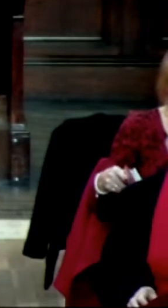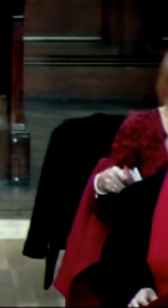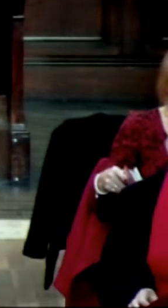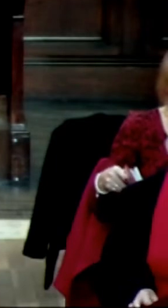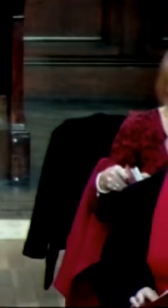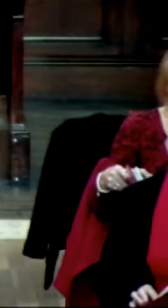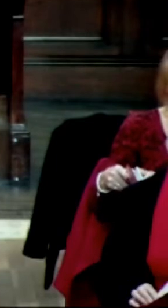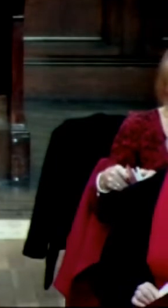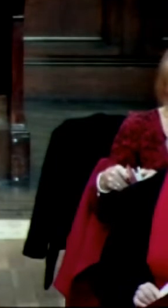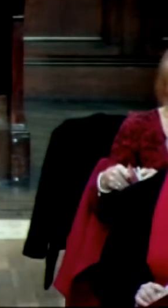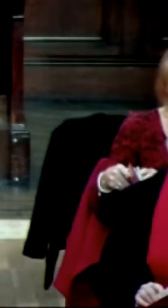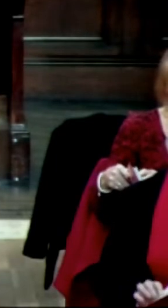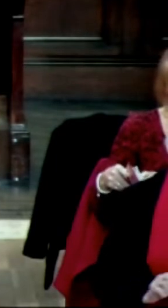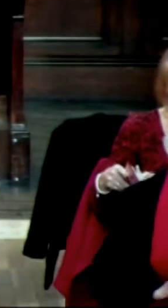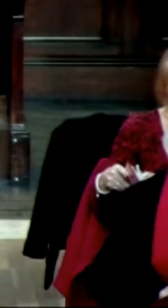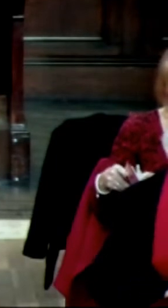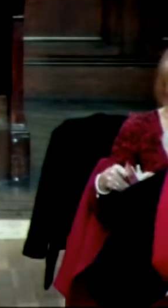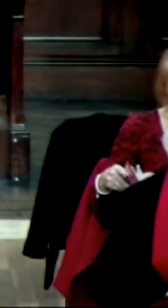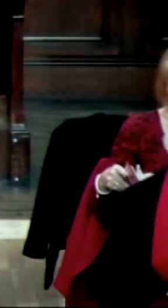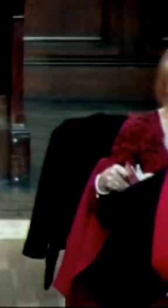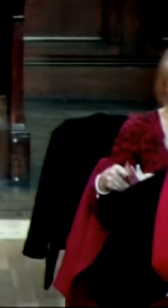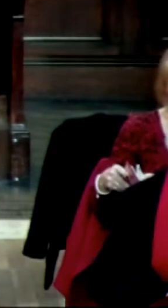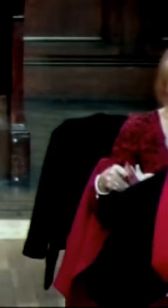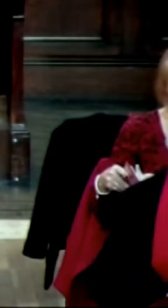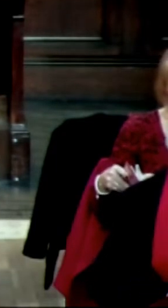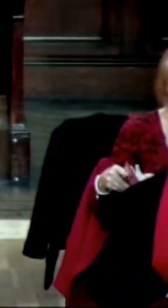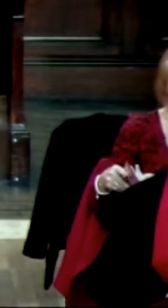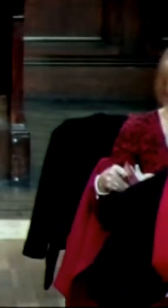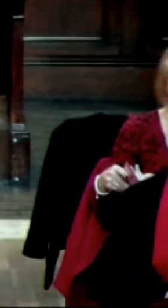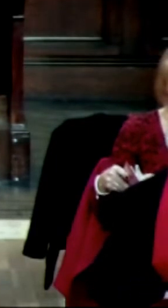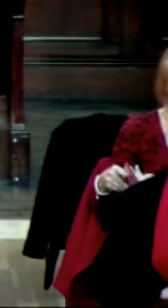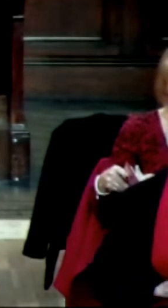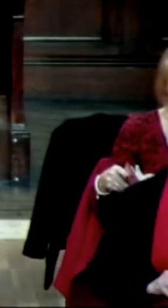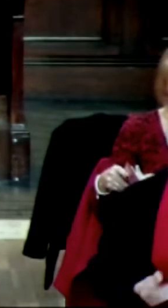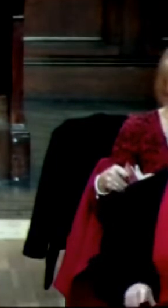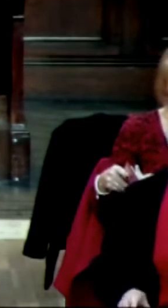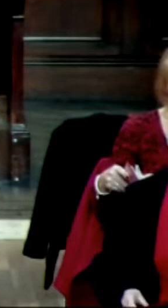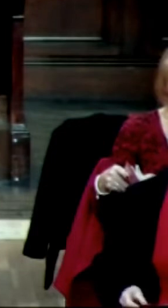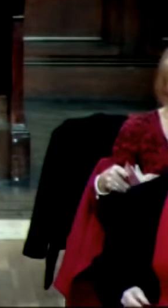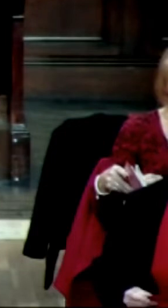Their sins. So come and join the dance.